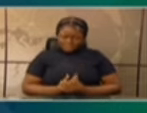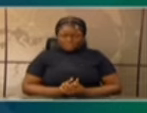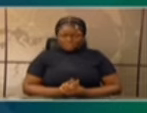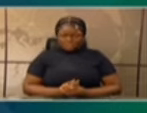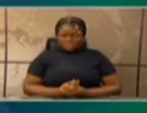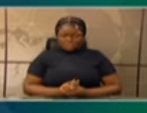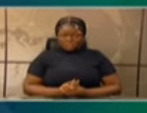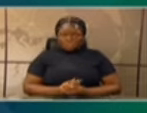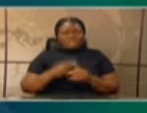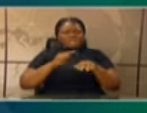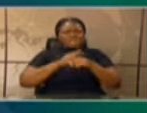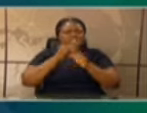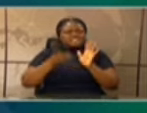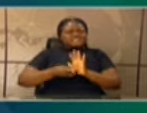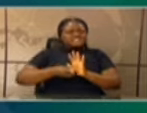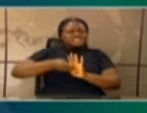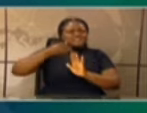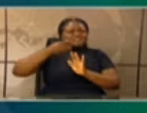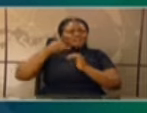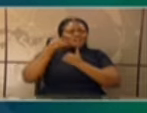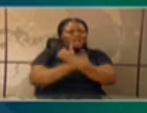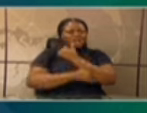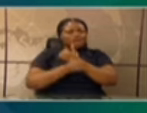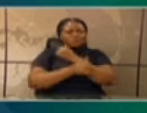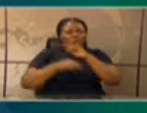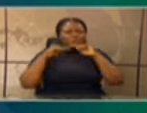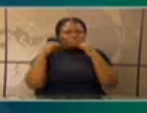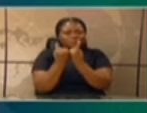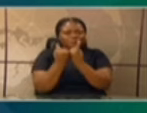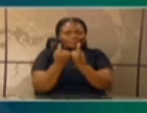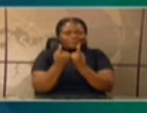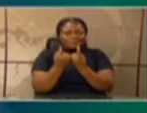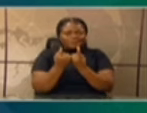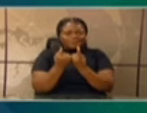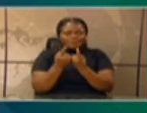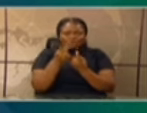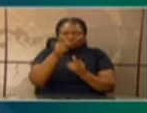Nessa Wubana, we are otherwise of it. We are Nipa Bain.